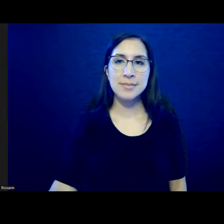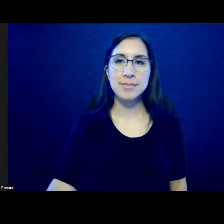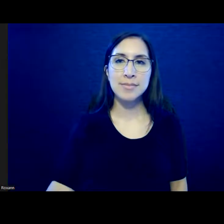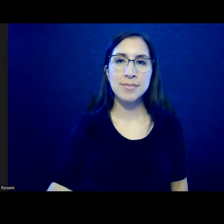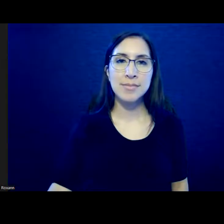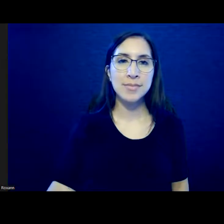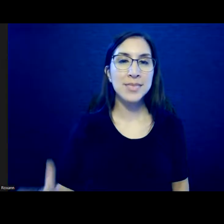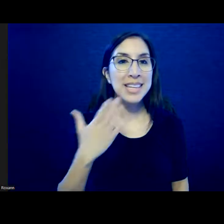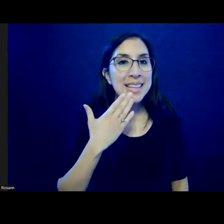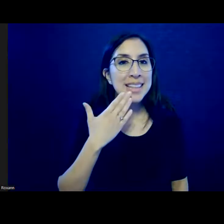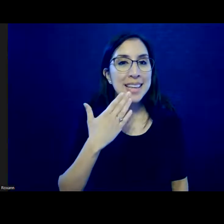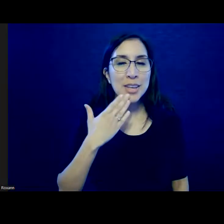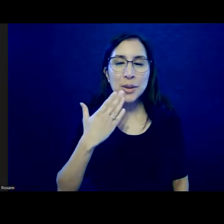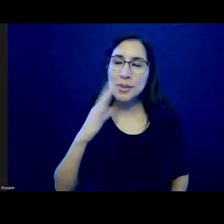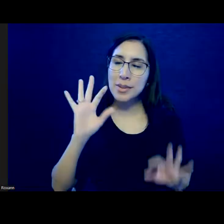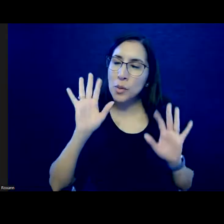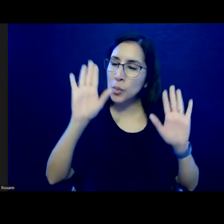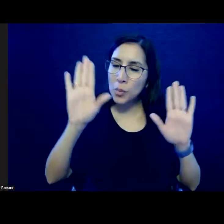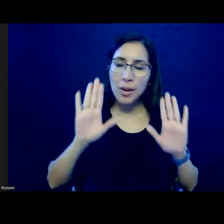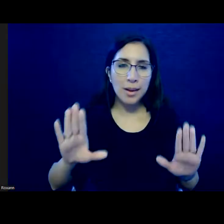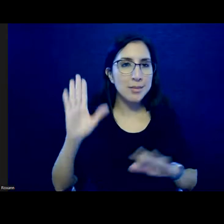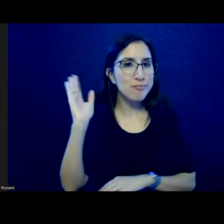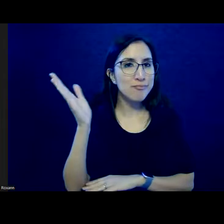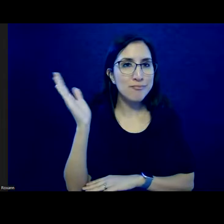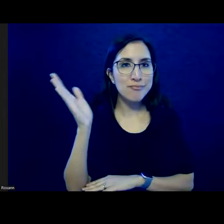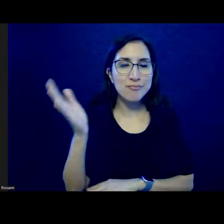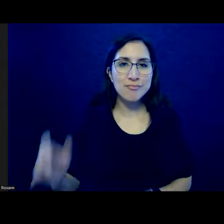Thank you, Akili. Excellent, excellent presentation.